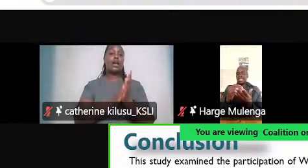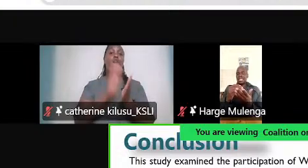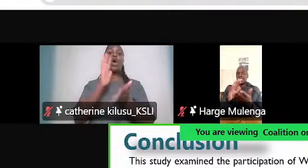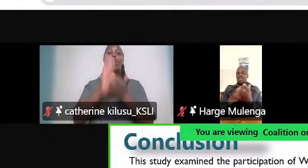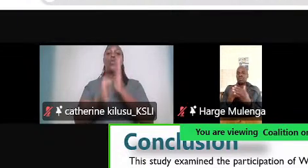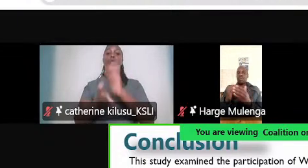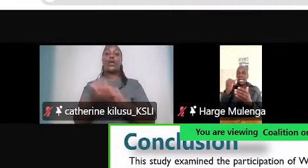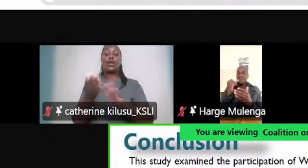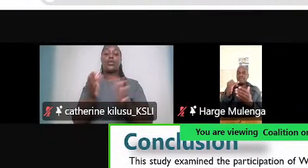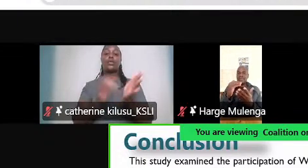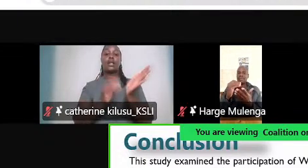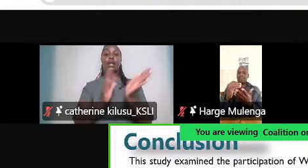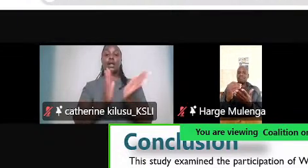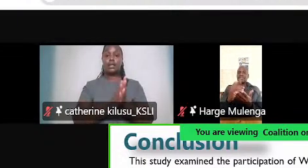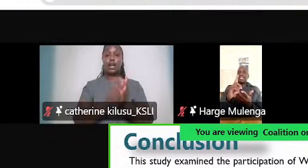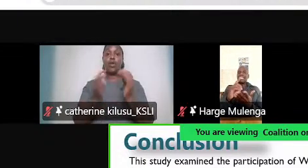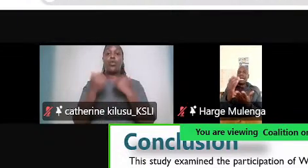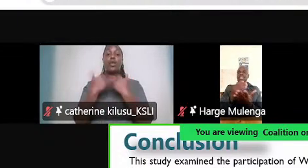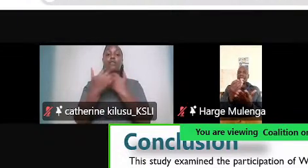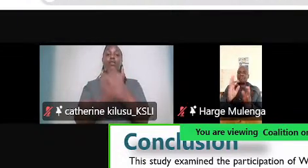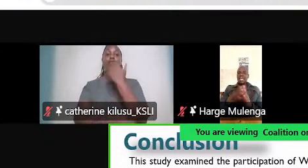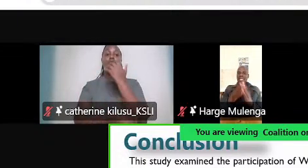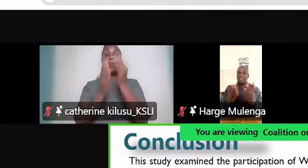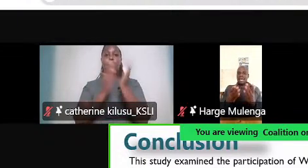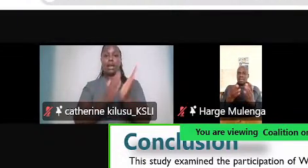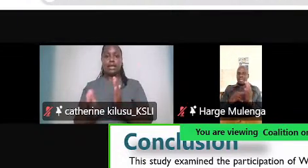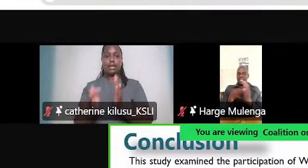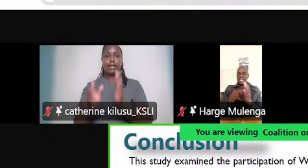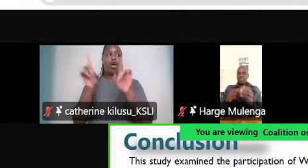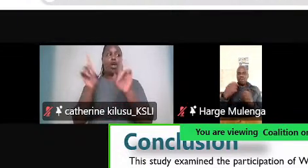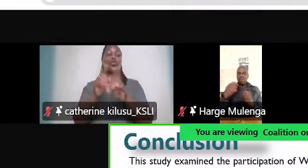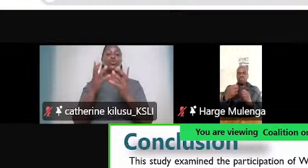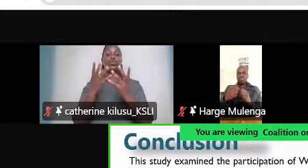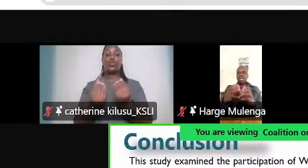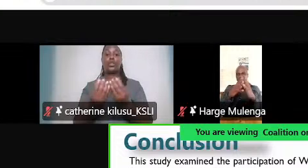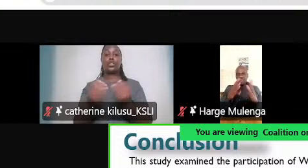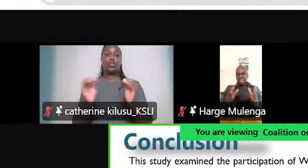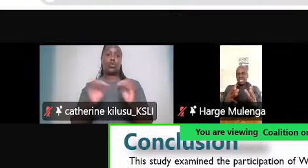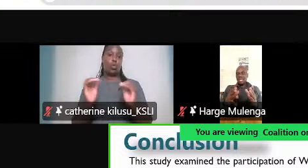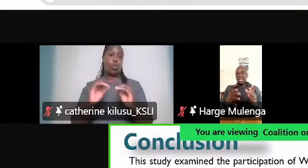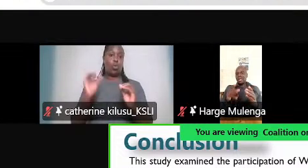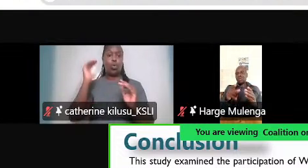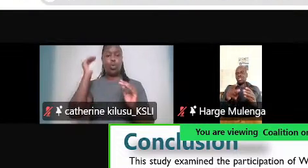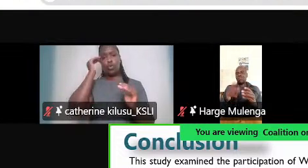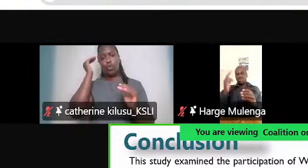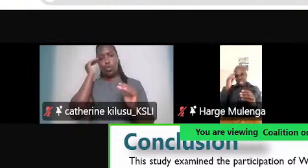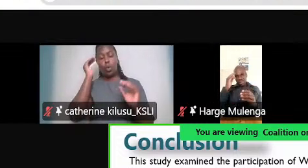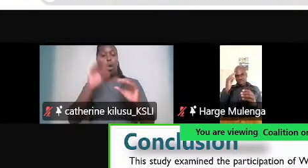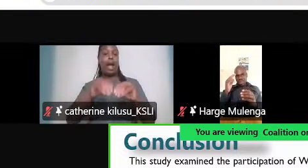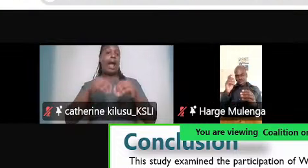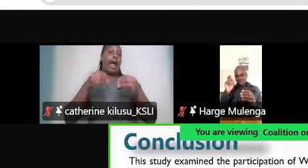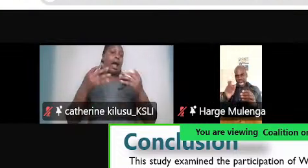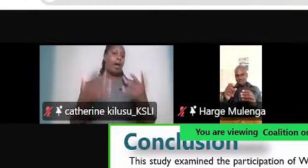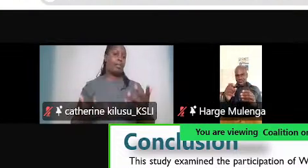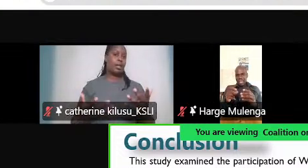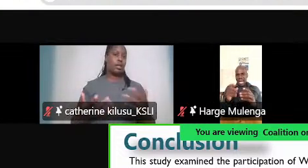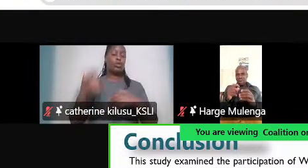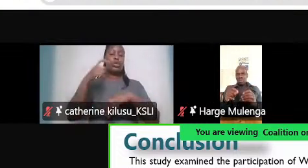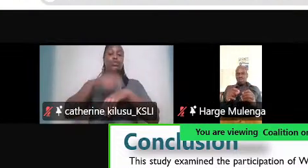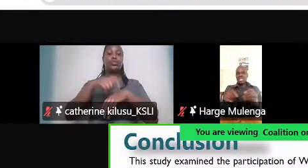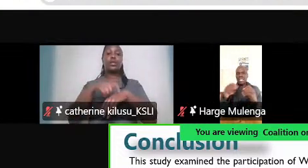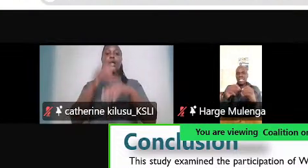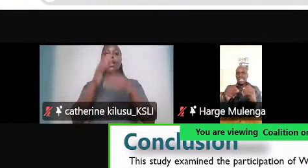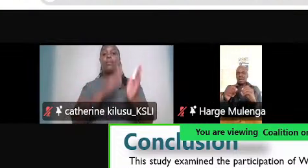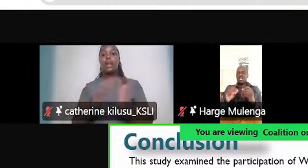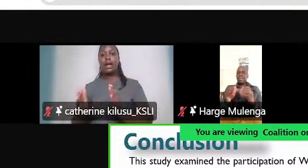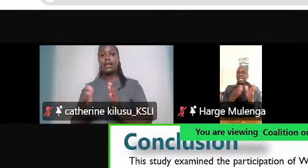and it's not easy to know, even in an area, how many for, so that during planning they are planned for, the